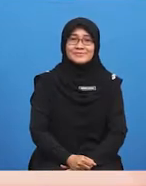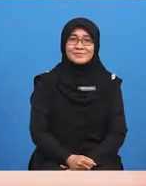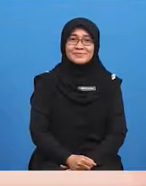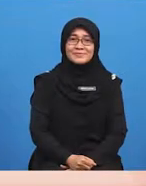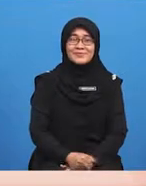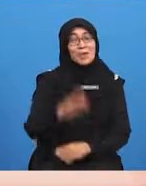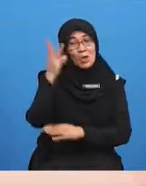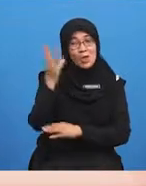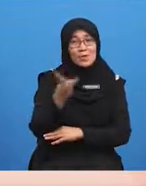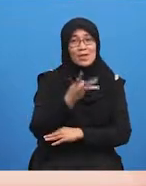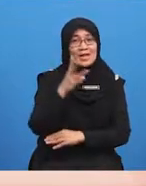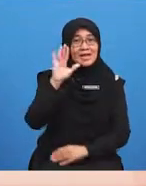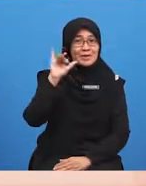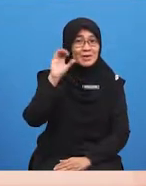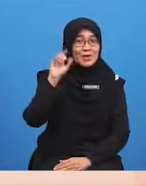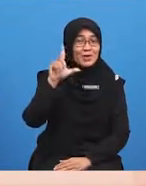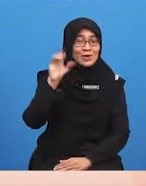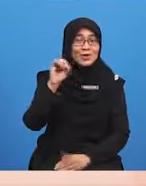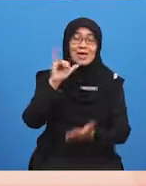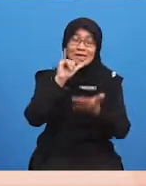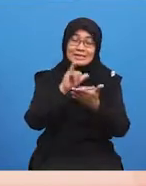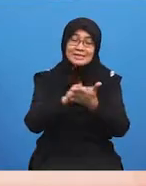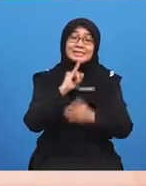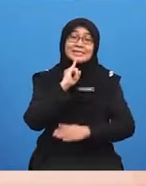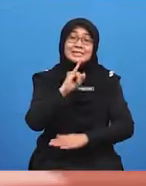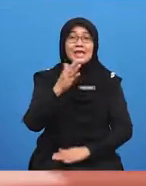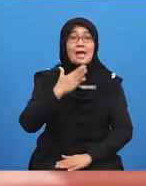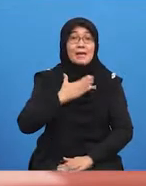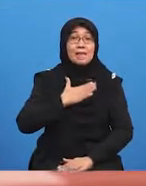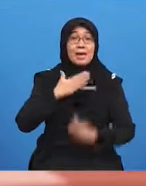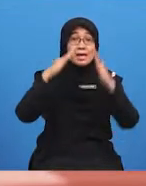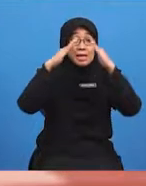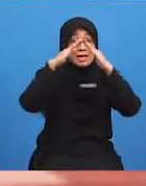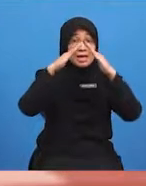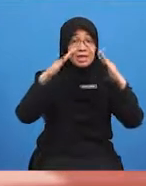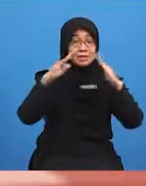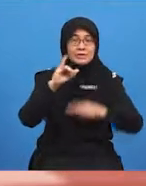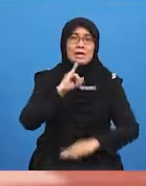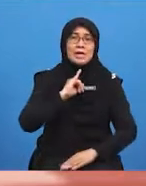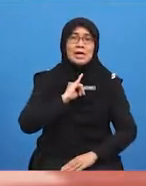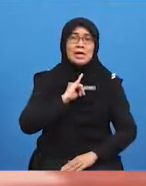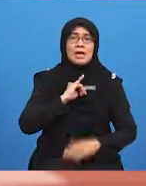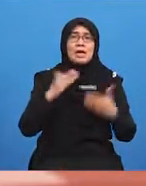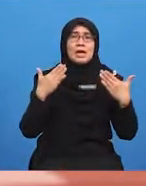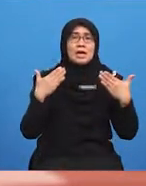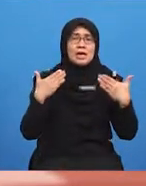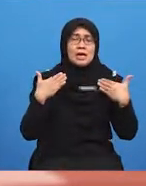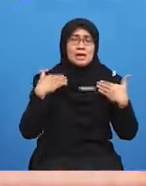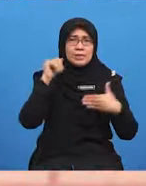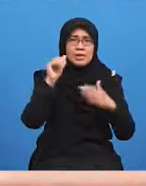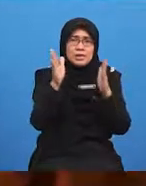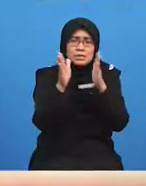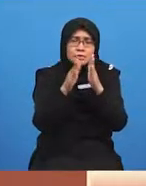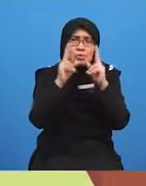Welcome, YOLO! This is my house. I have a small hall where I keep my